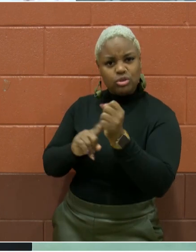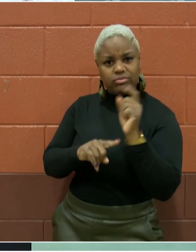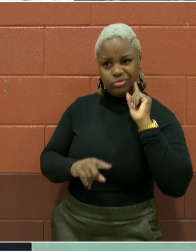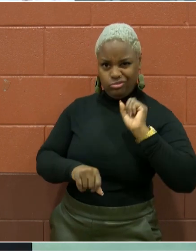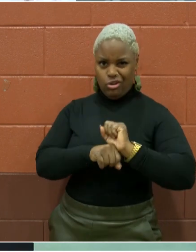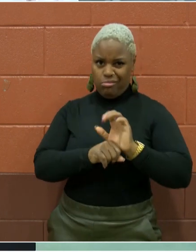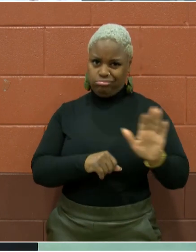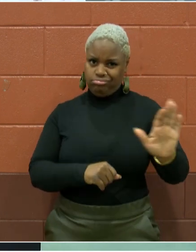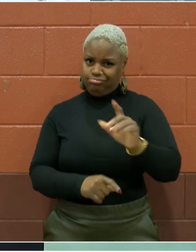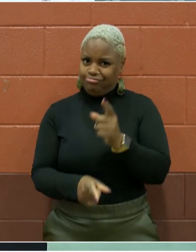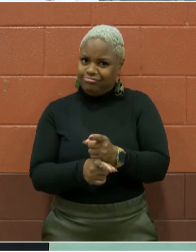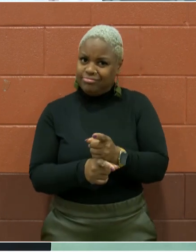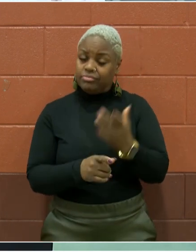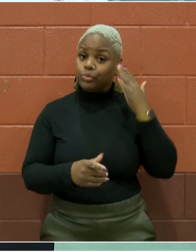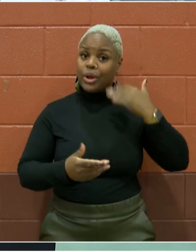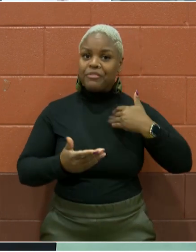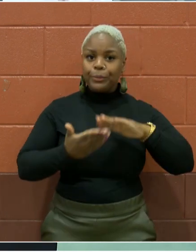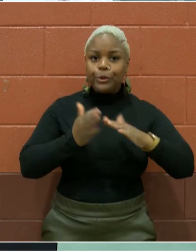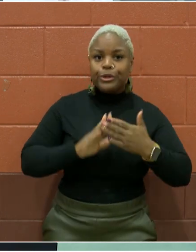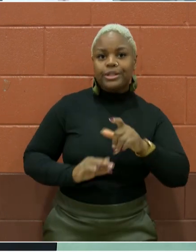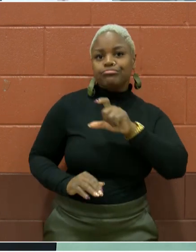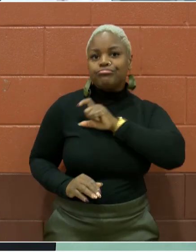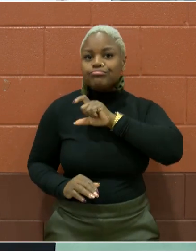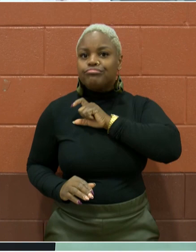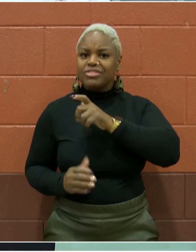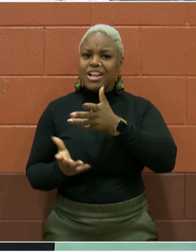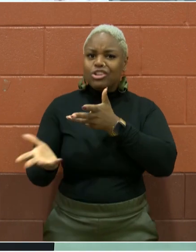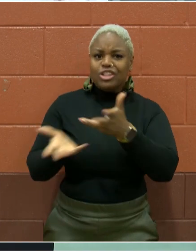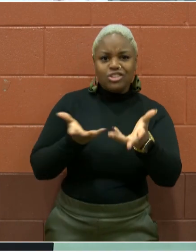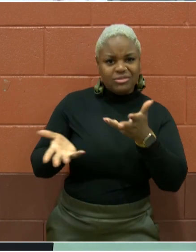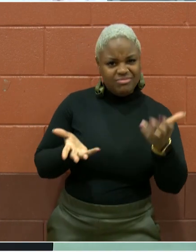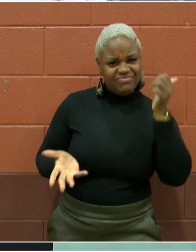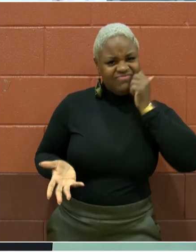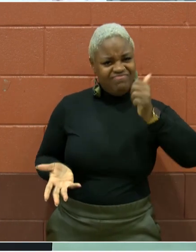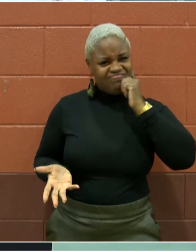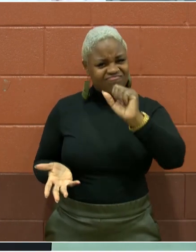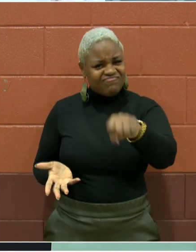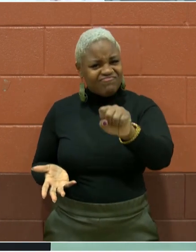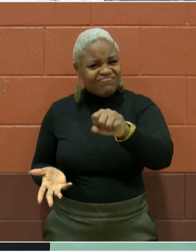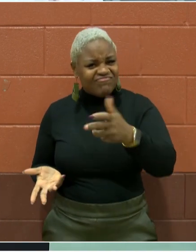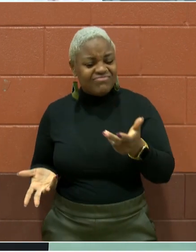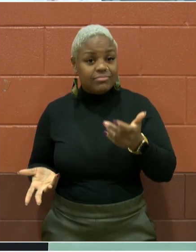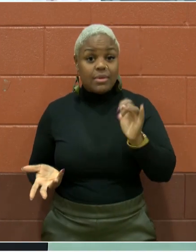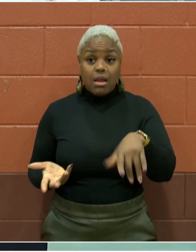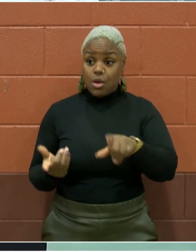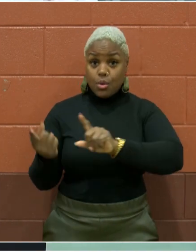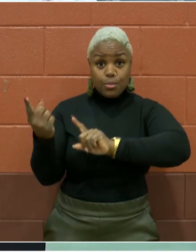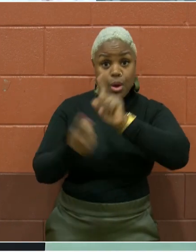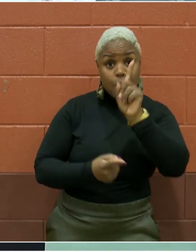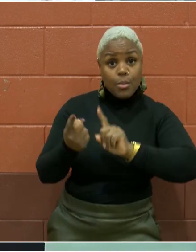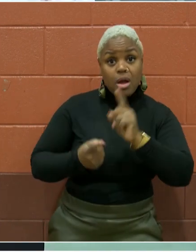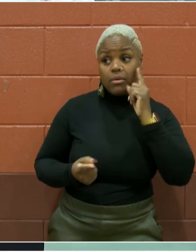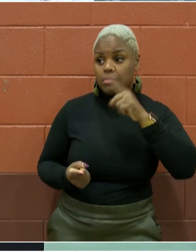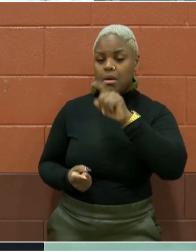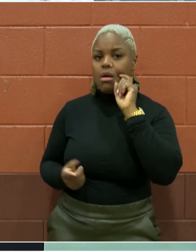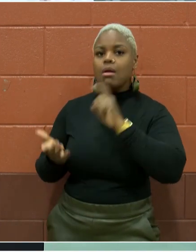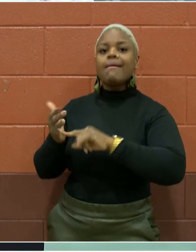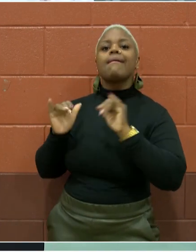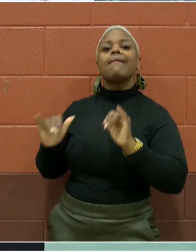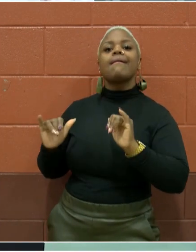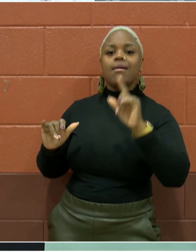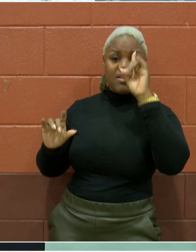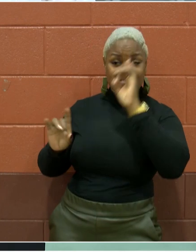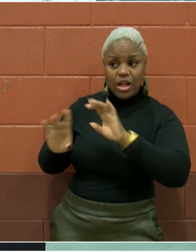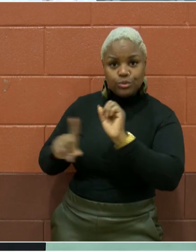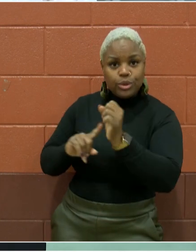with the community every single day, and when we come in contact with them, when we come in contact with individuals who are suffering from mental crisis, I want our officers to have the